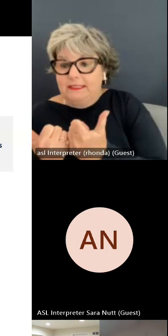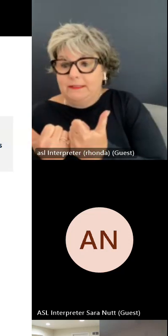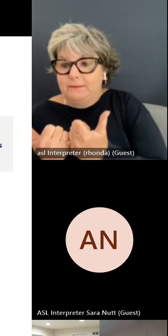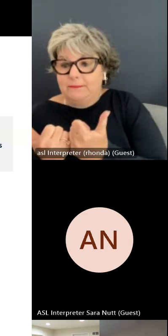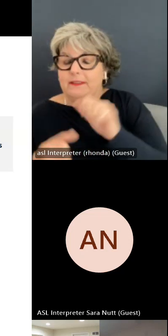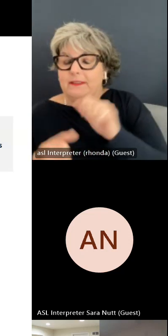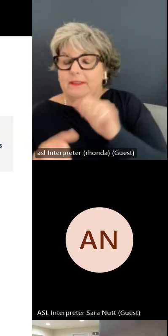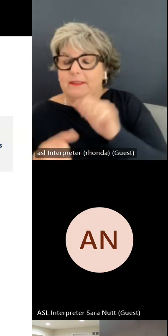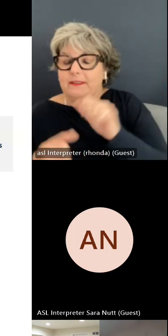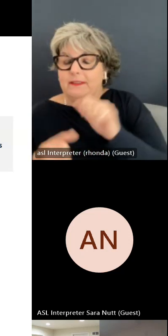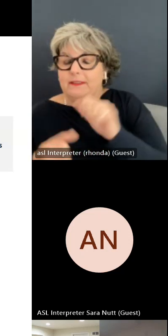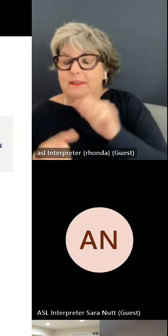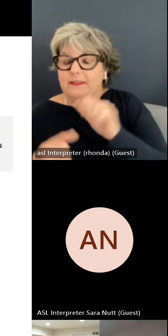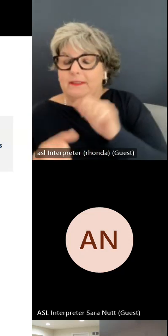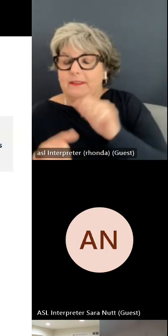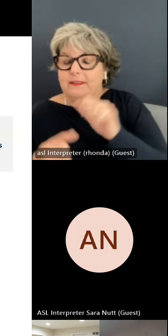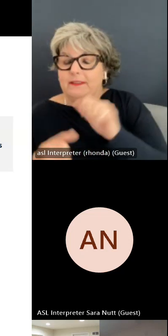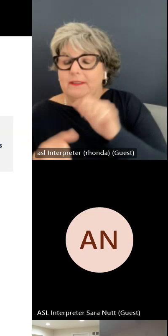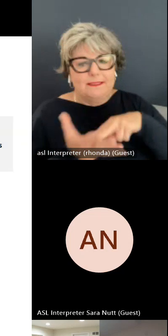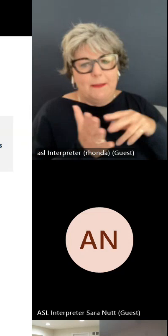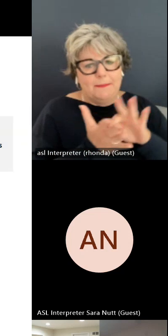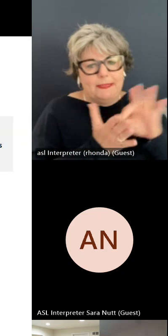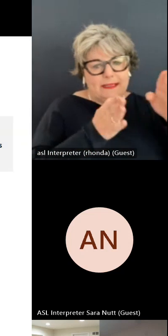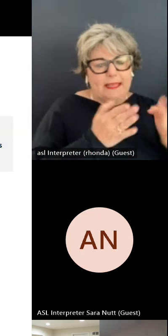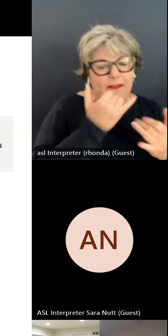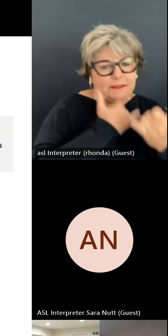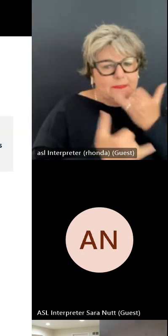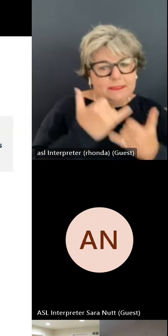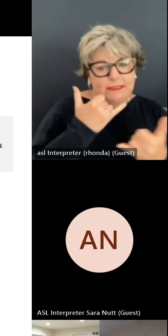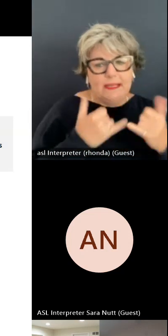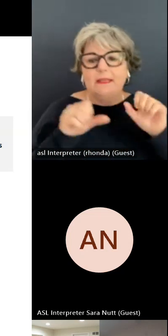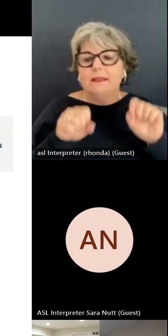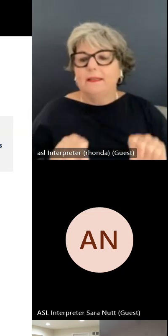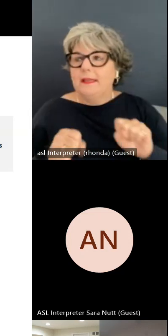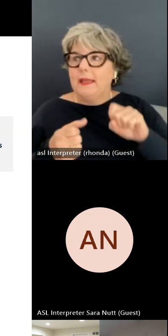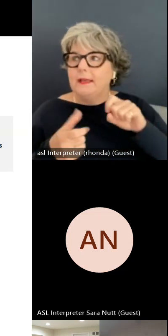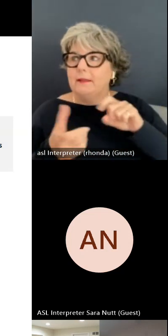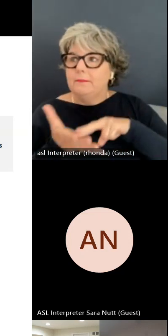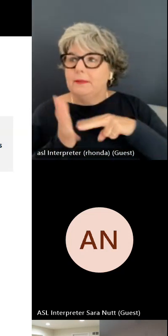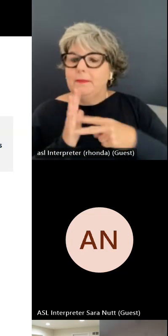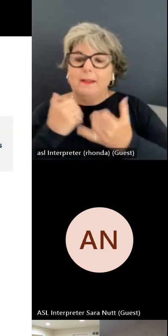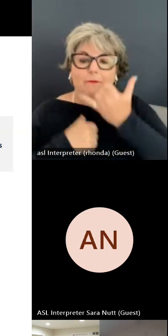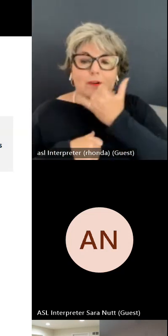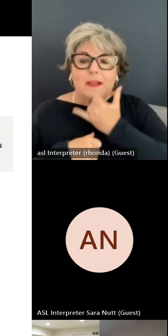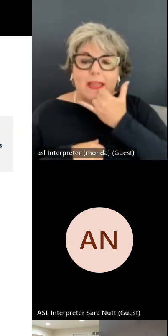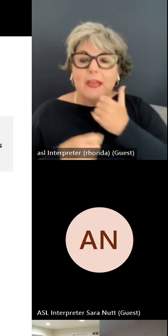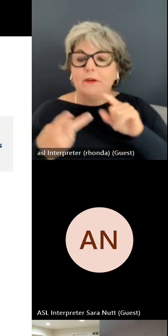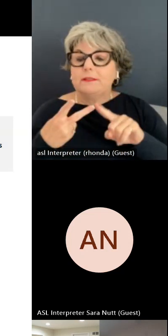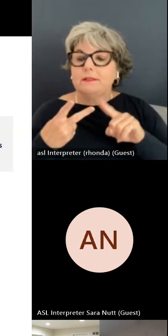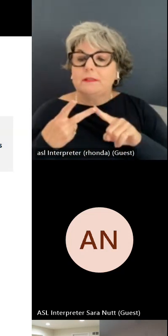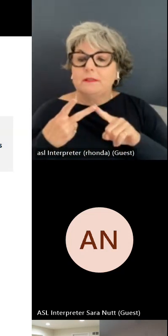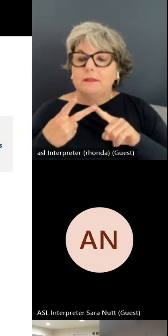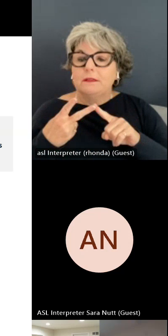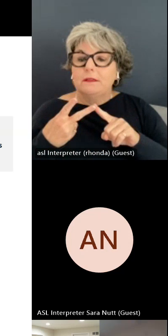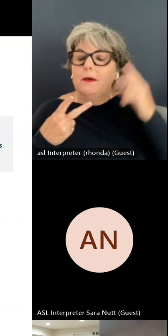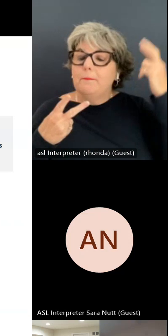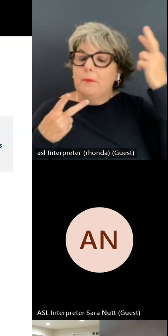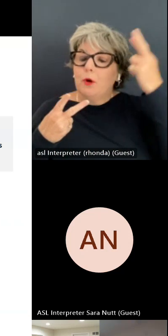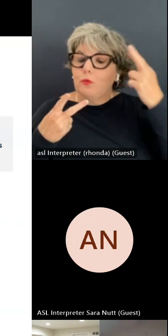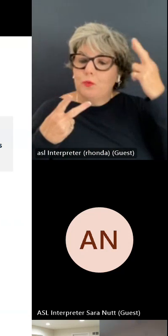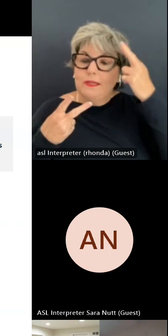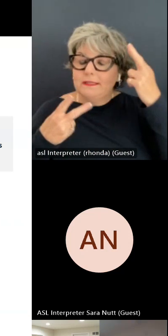year. So upward adjustments can be made for errors, but also for reasons of